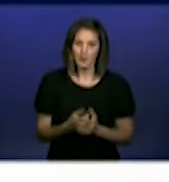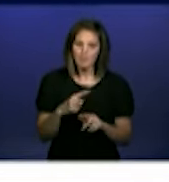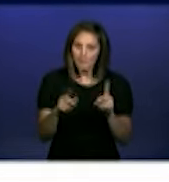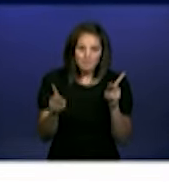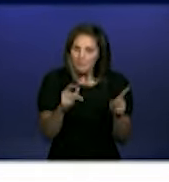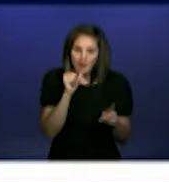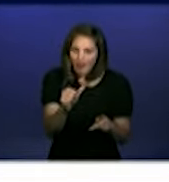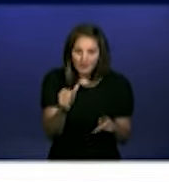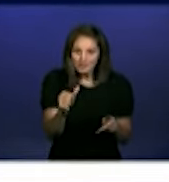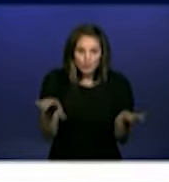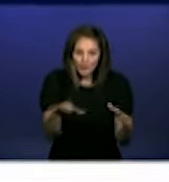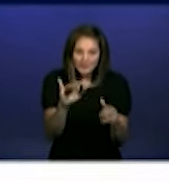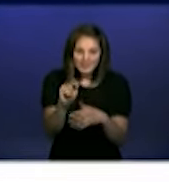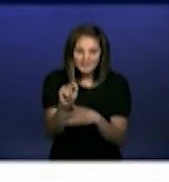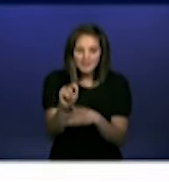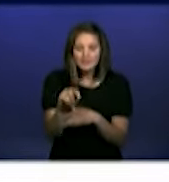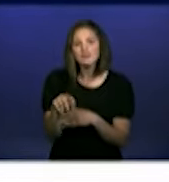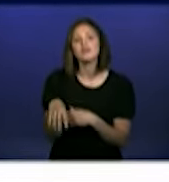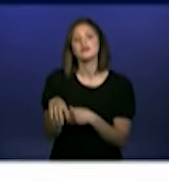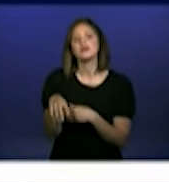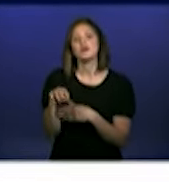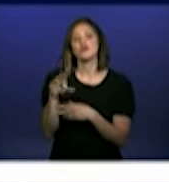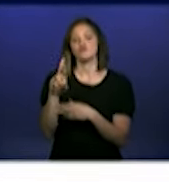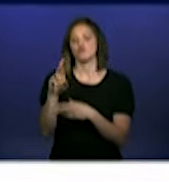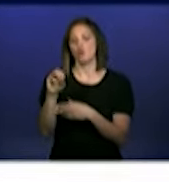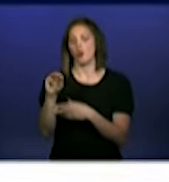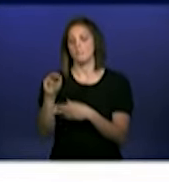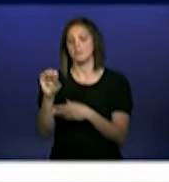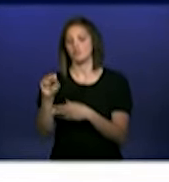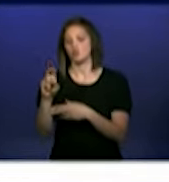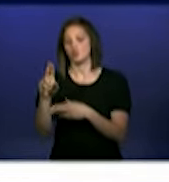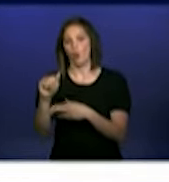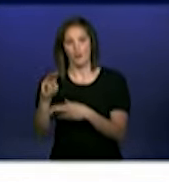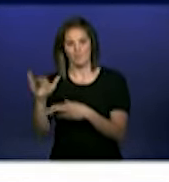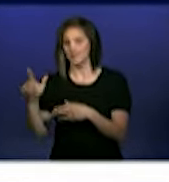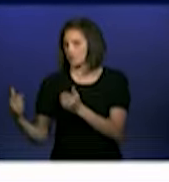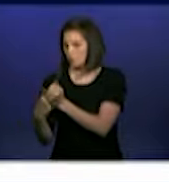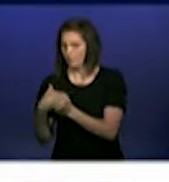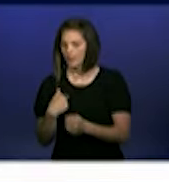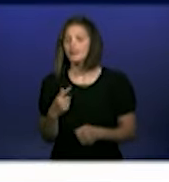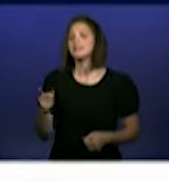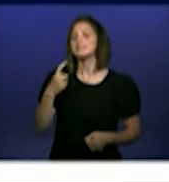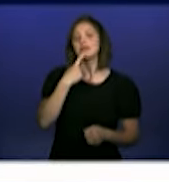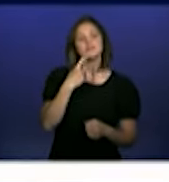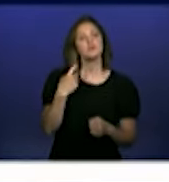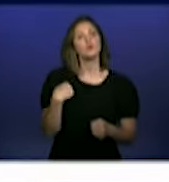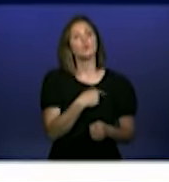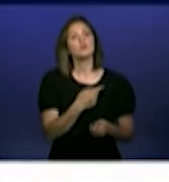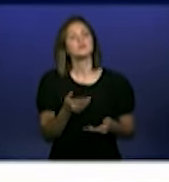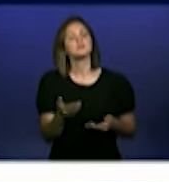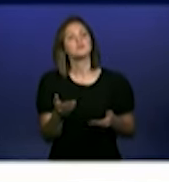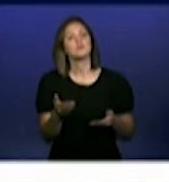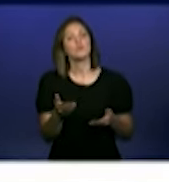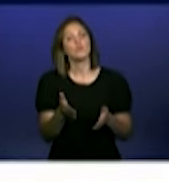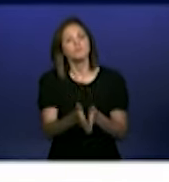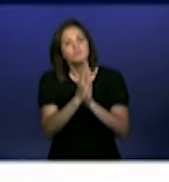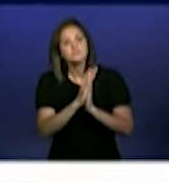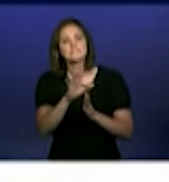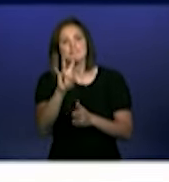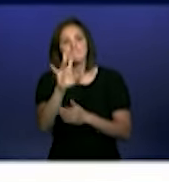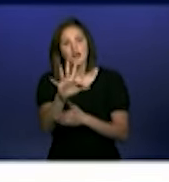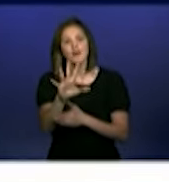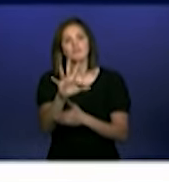my candidacy, put out an American Truth Pledge. And in there, he says and calls for a 75% reduction to federal employee